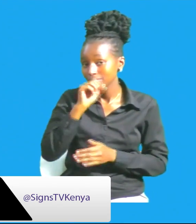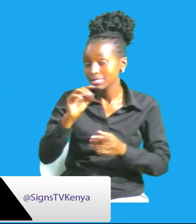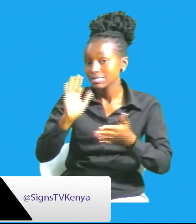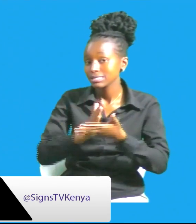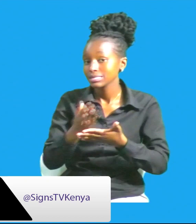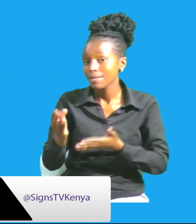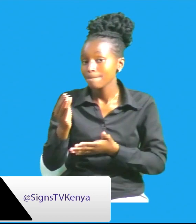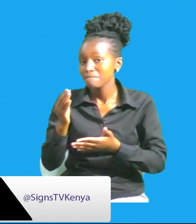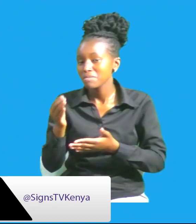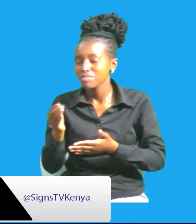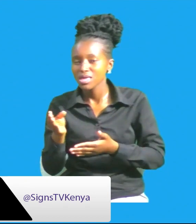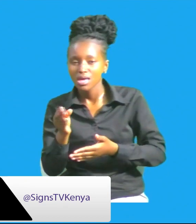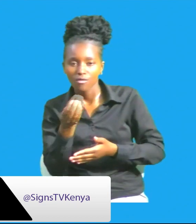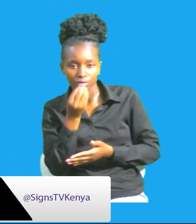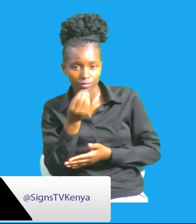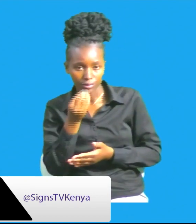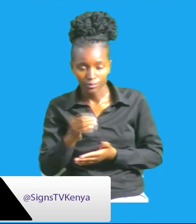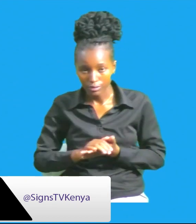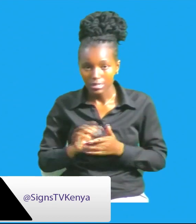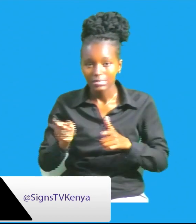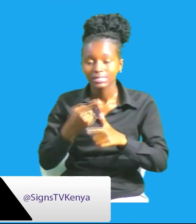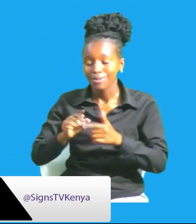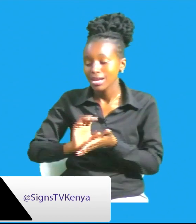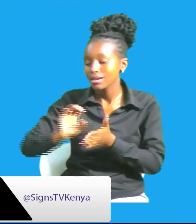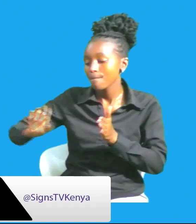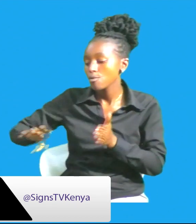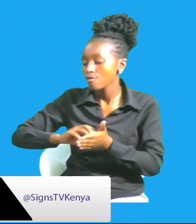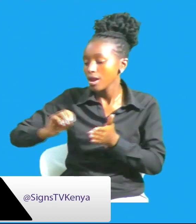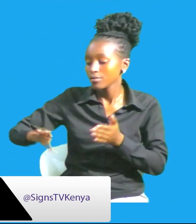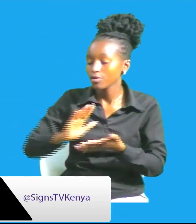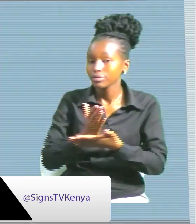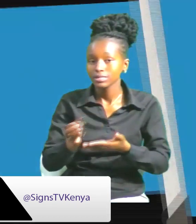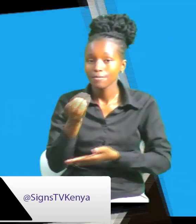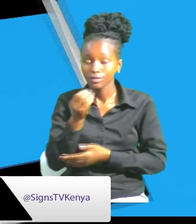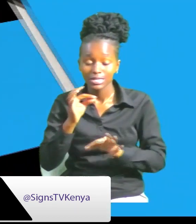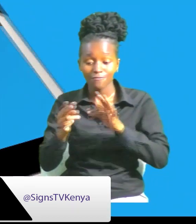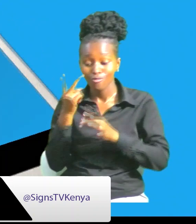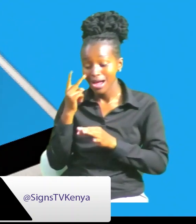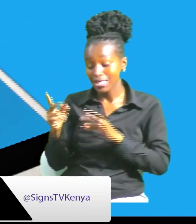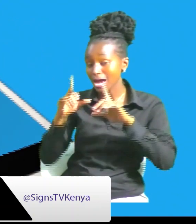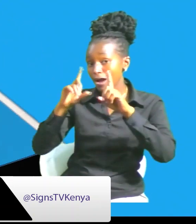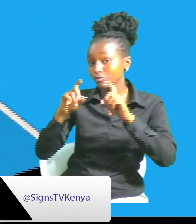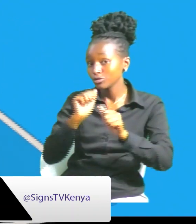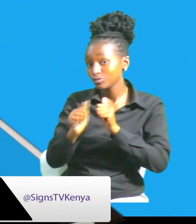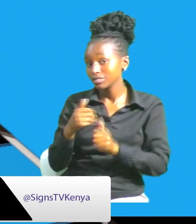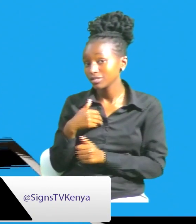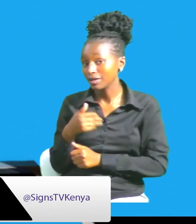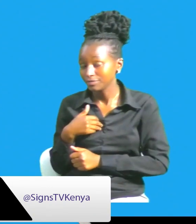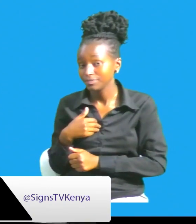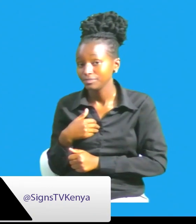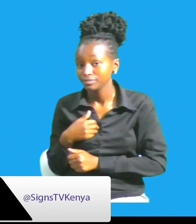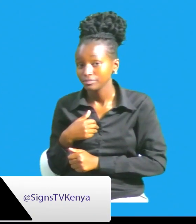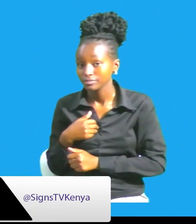aki omit, right? Yeah, so as you can see from the photos that is on your screen right now, there